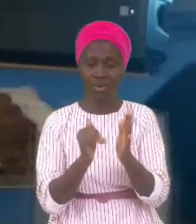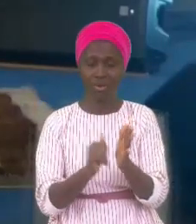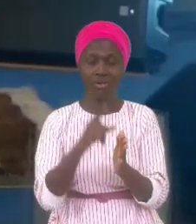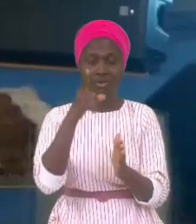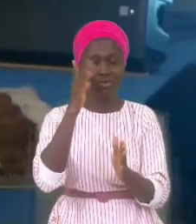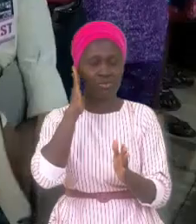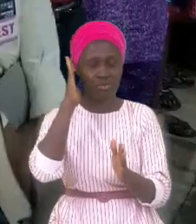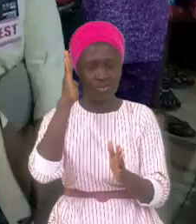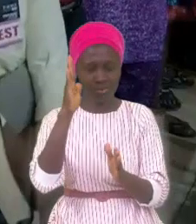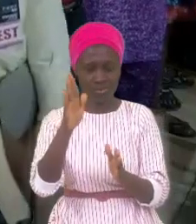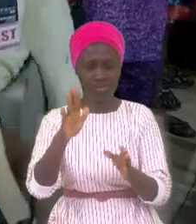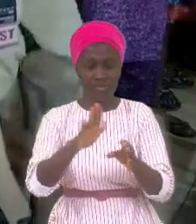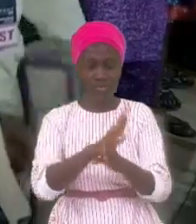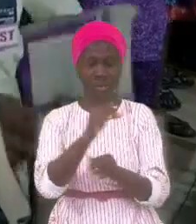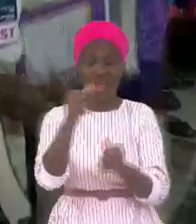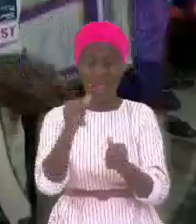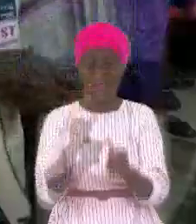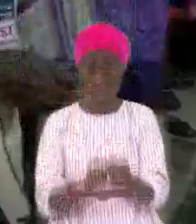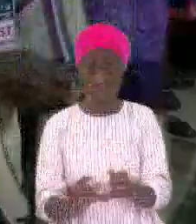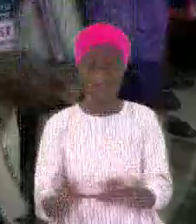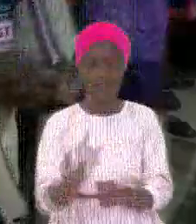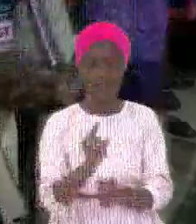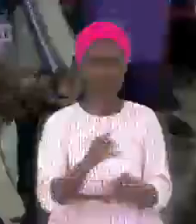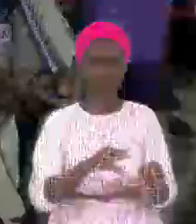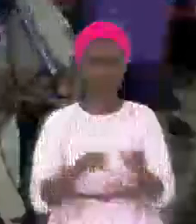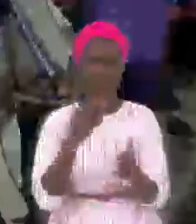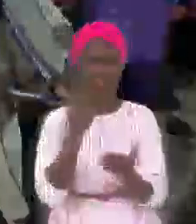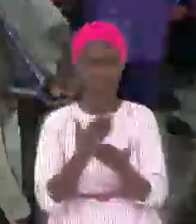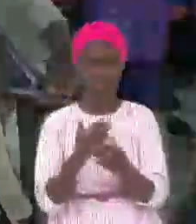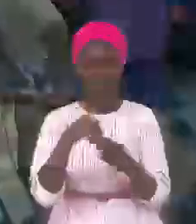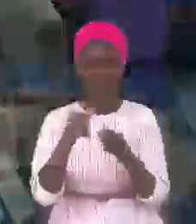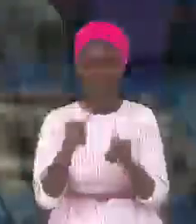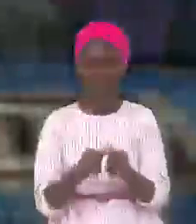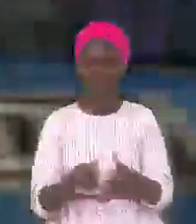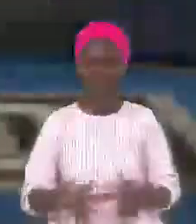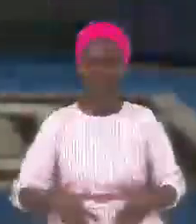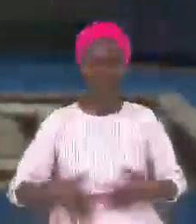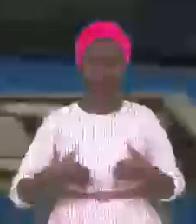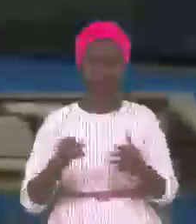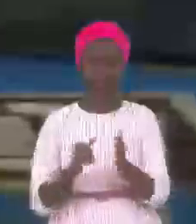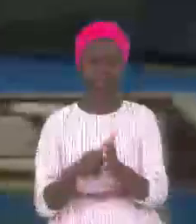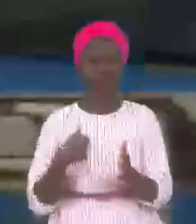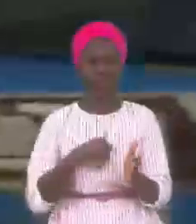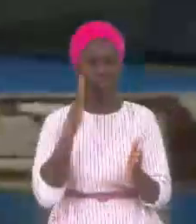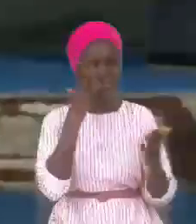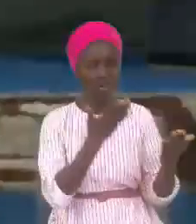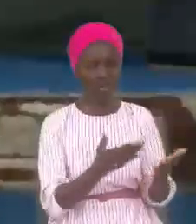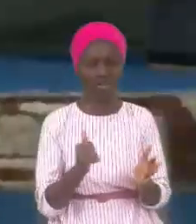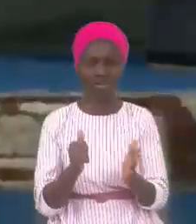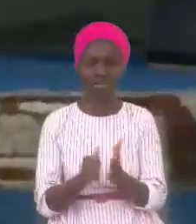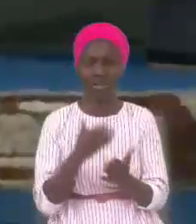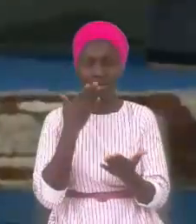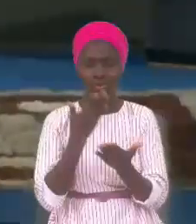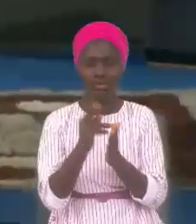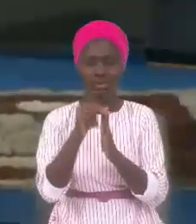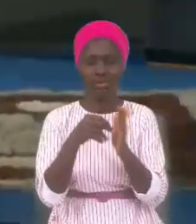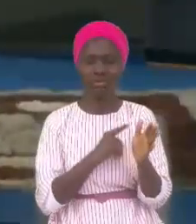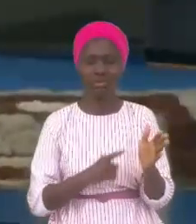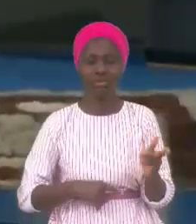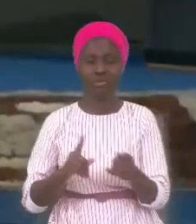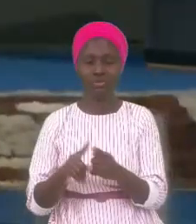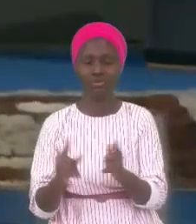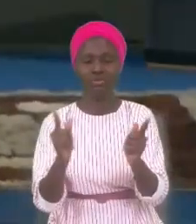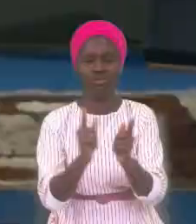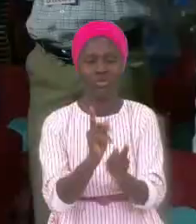everyone. Do good in every life, that we may carry that goodness of the Lord unto people you are sending us to in